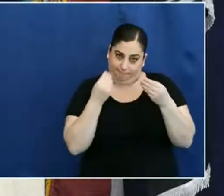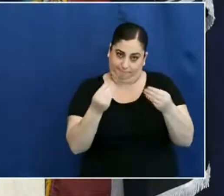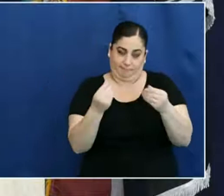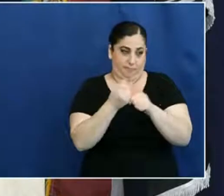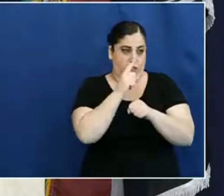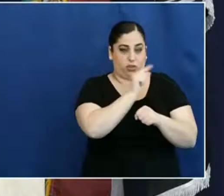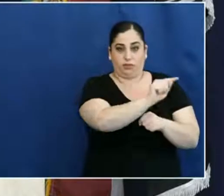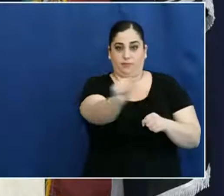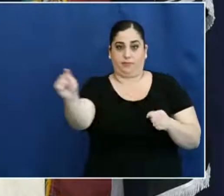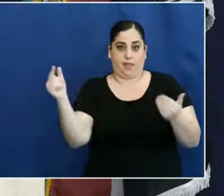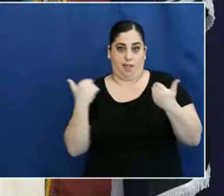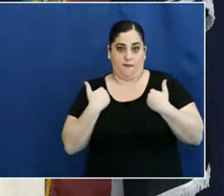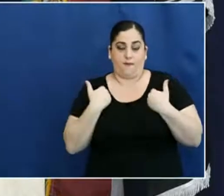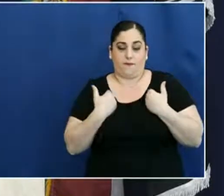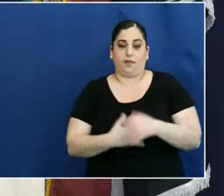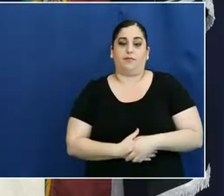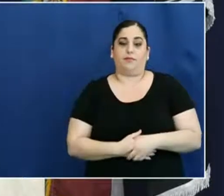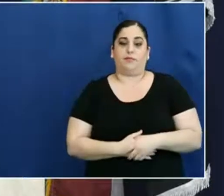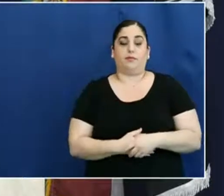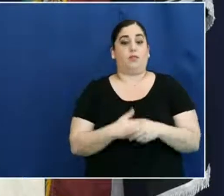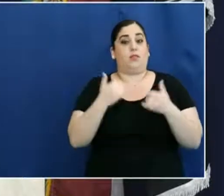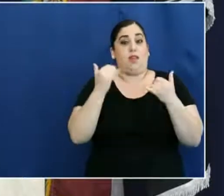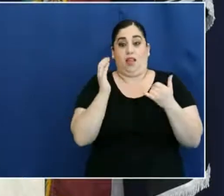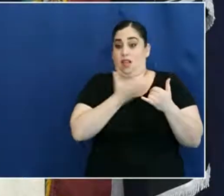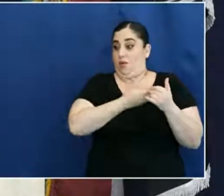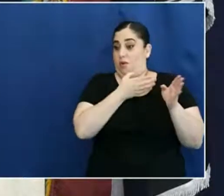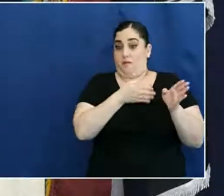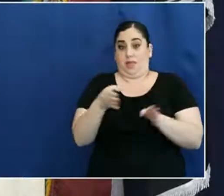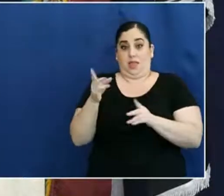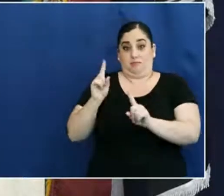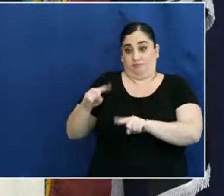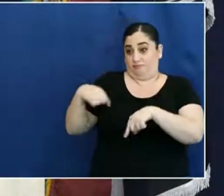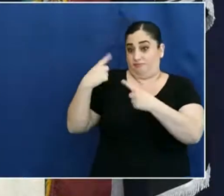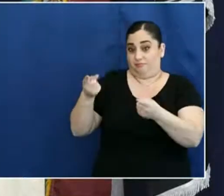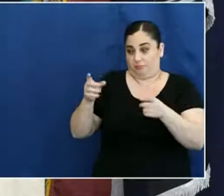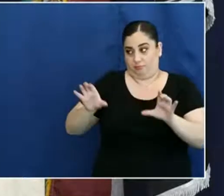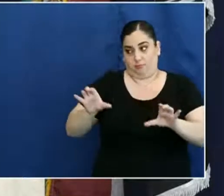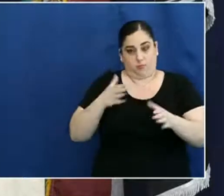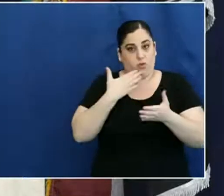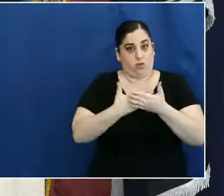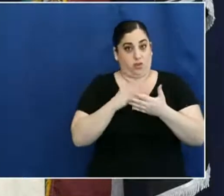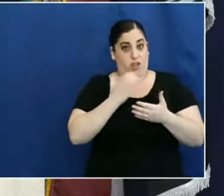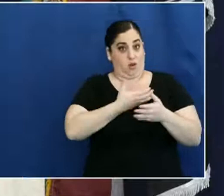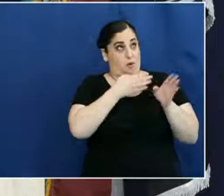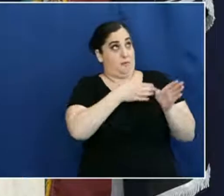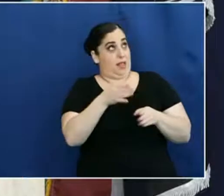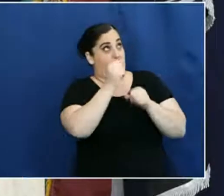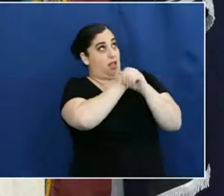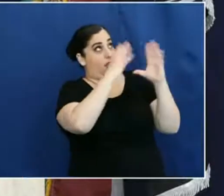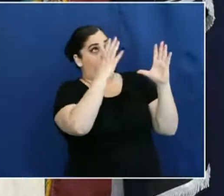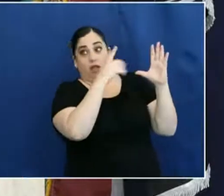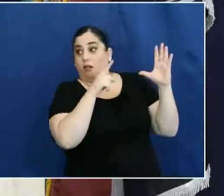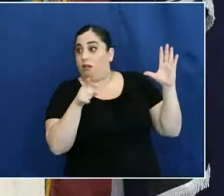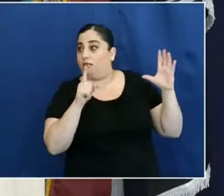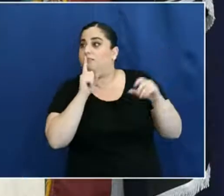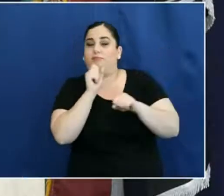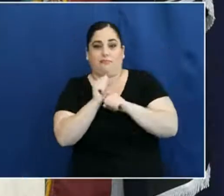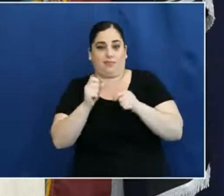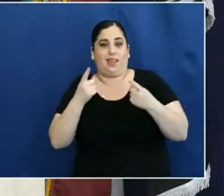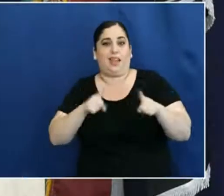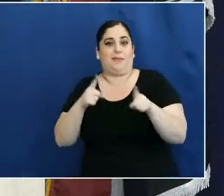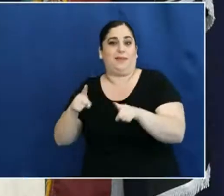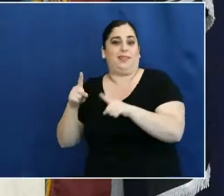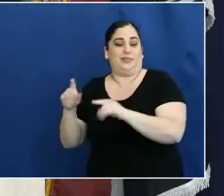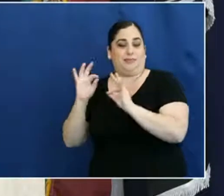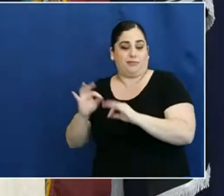were discussions around, just helping them understand the unique circumstances that counties face, our need to be able